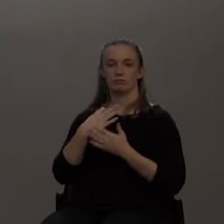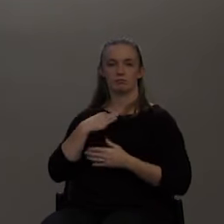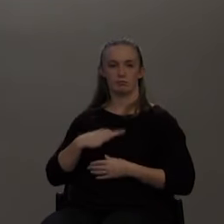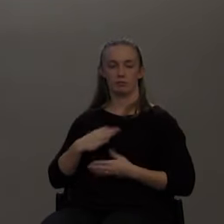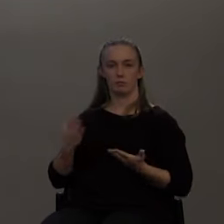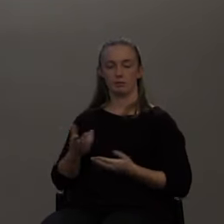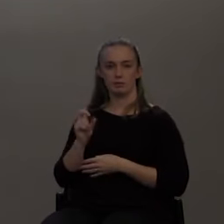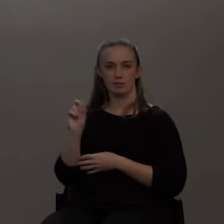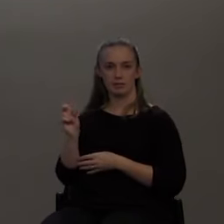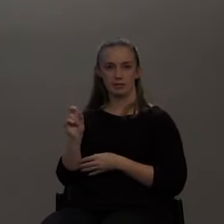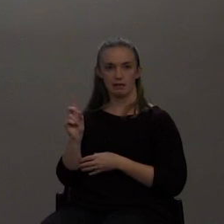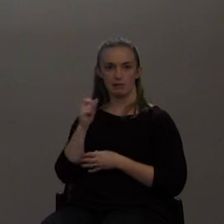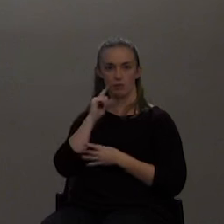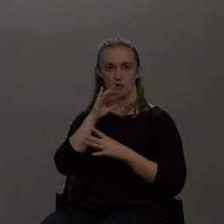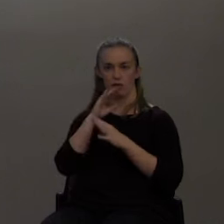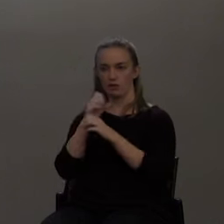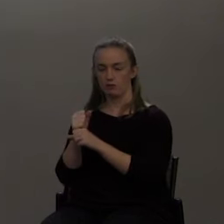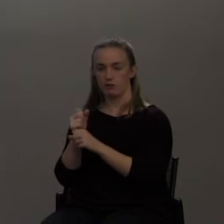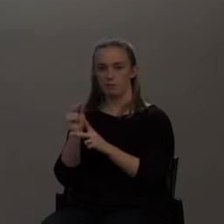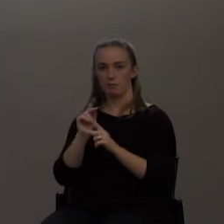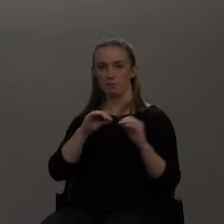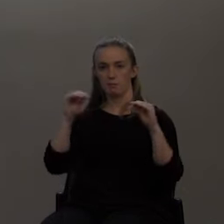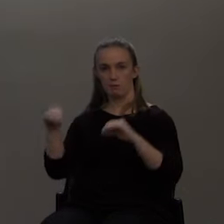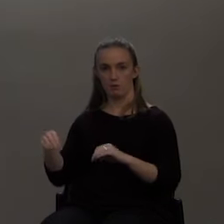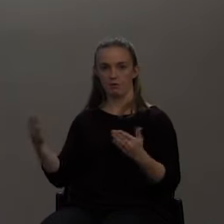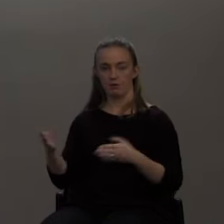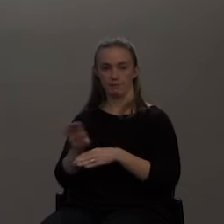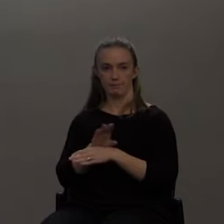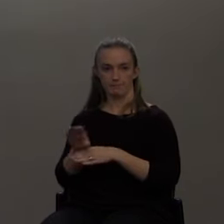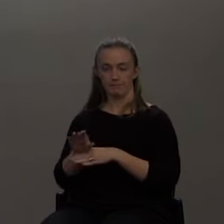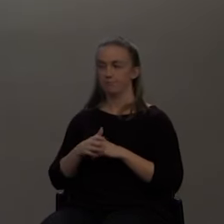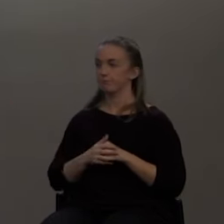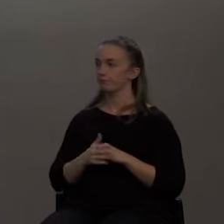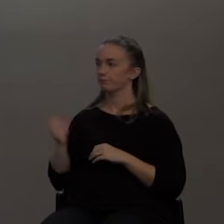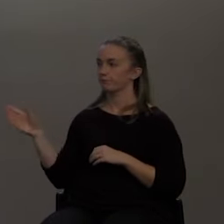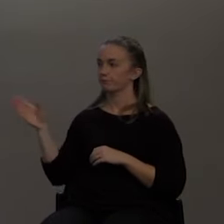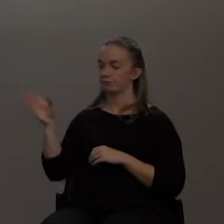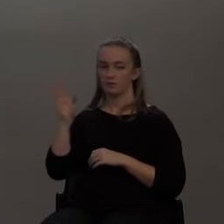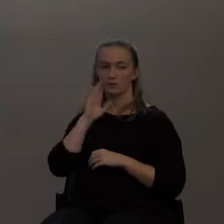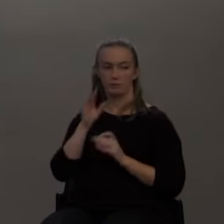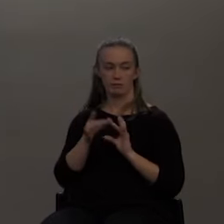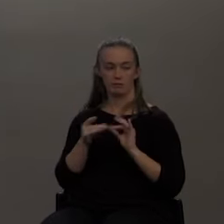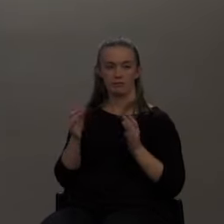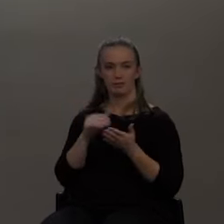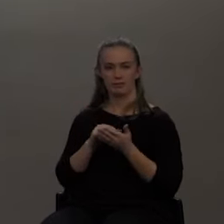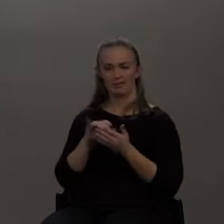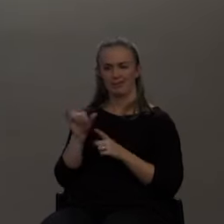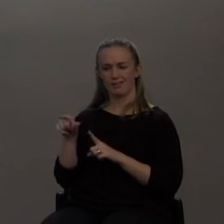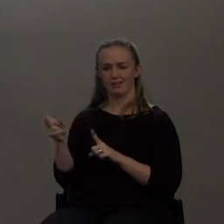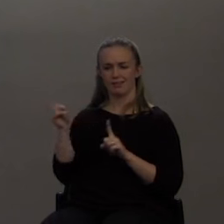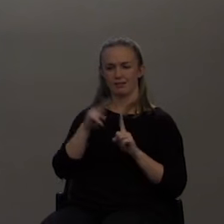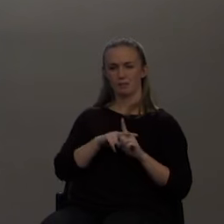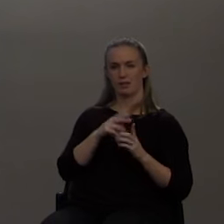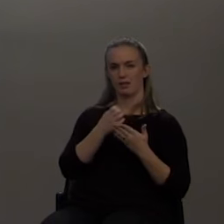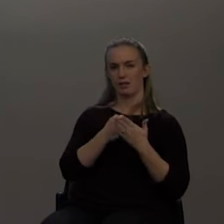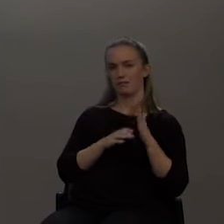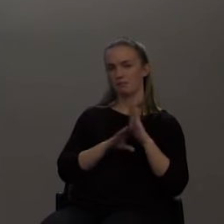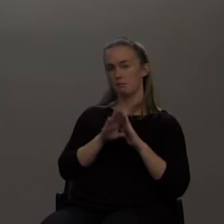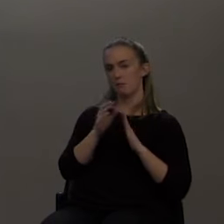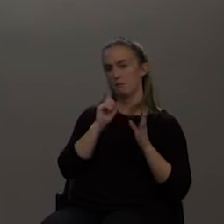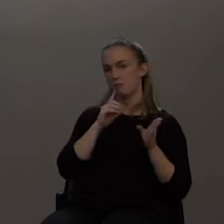Danville, to attracting tenants. And I will say, once again, how do we tie this information back to an economic development